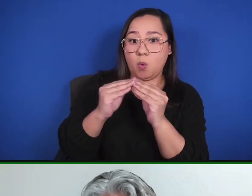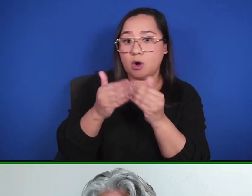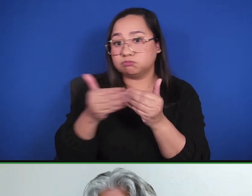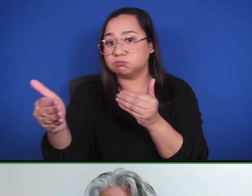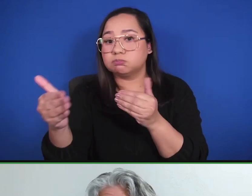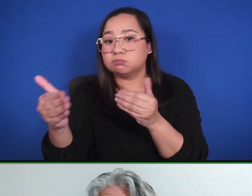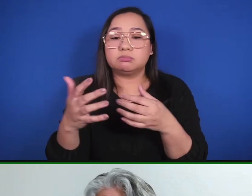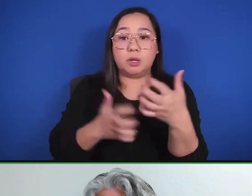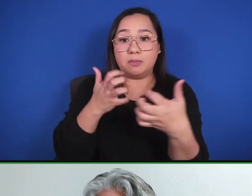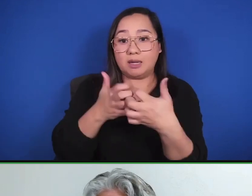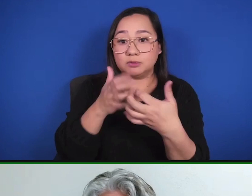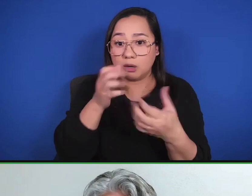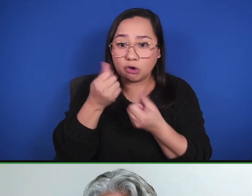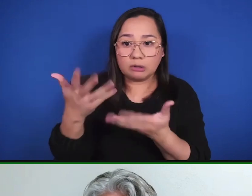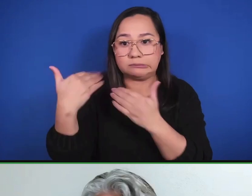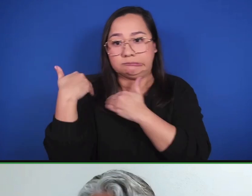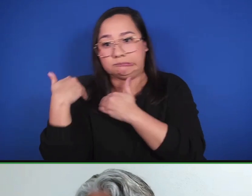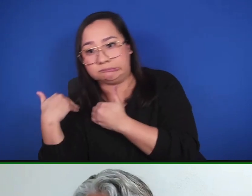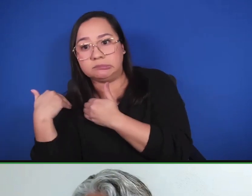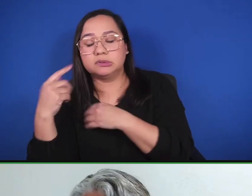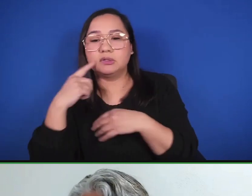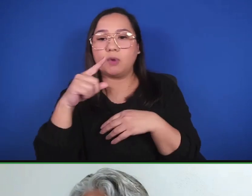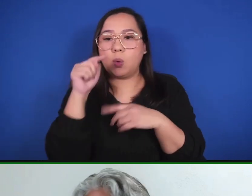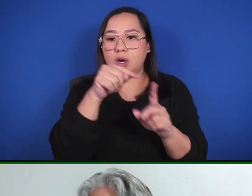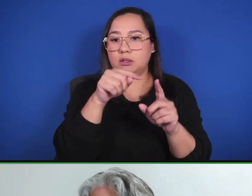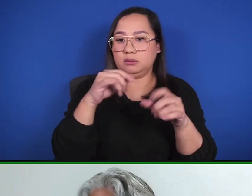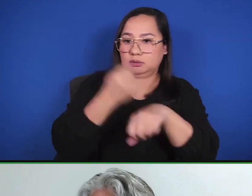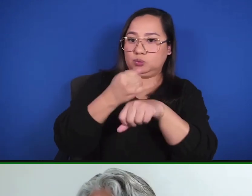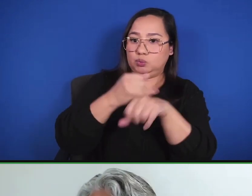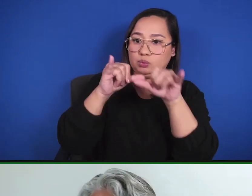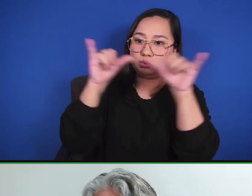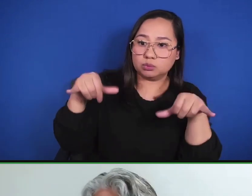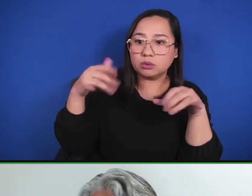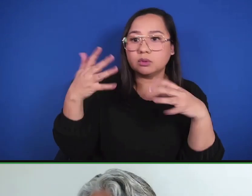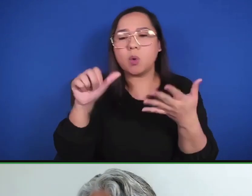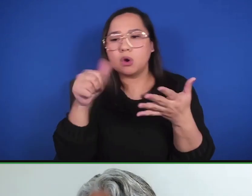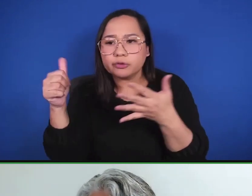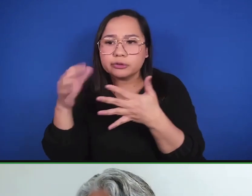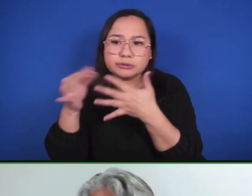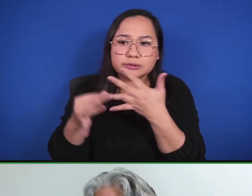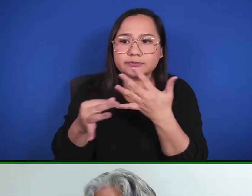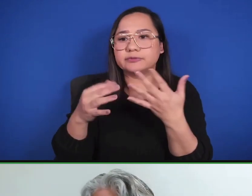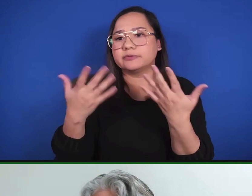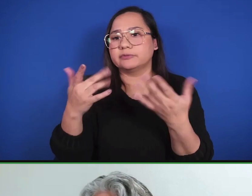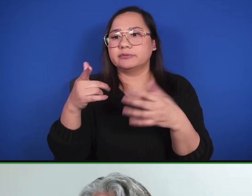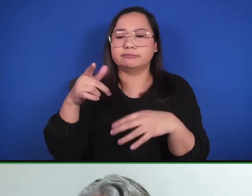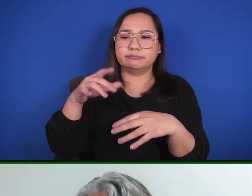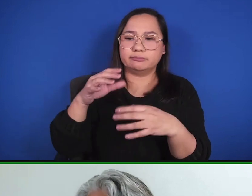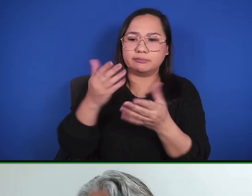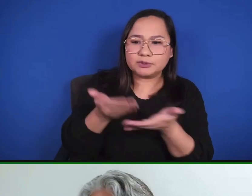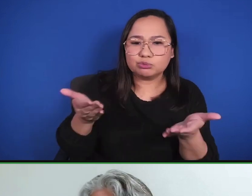be a fundamental alteration of the material. An undue burden is not likely a